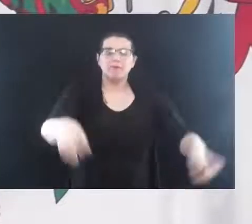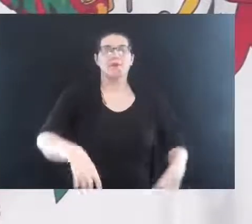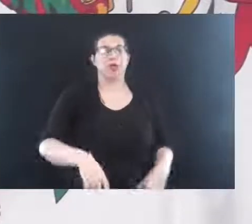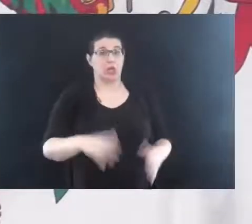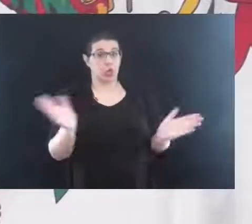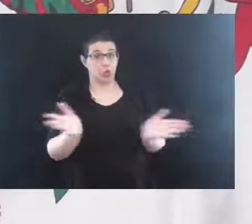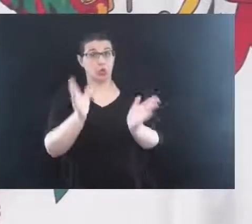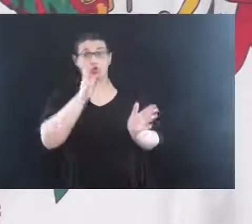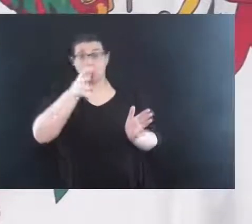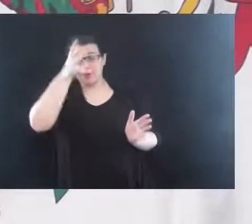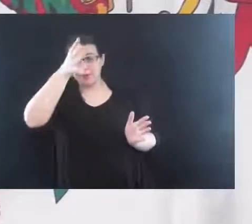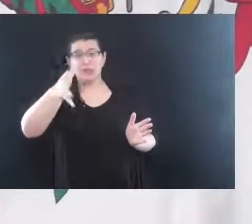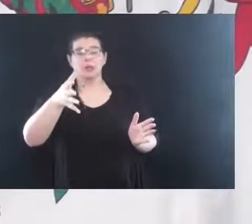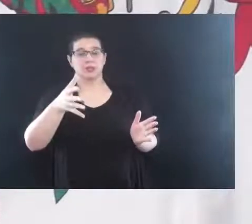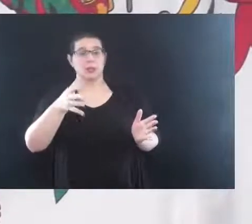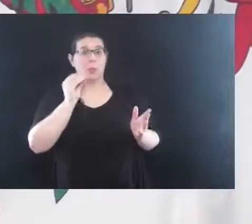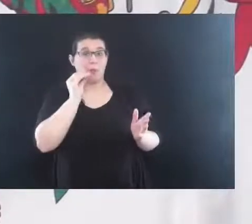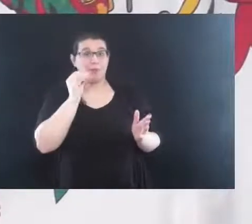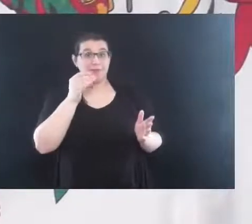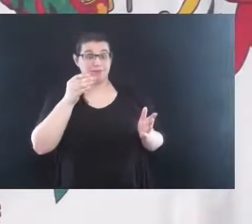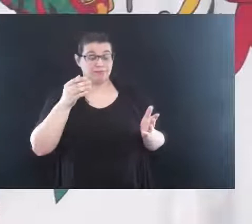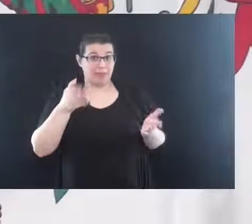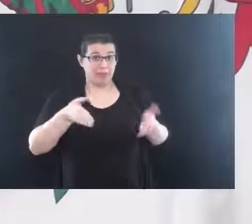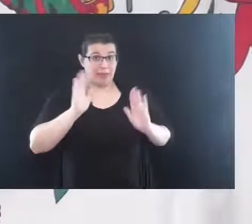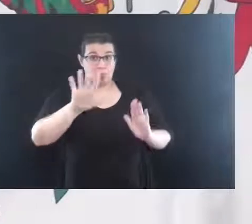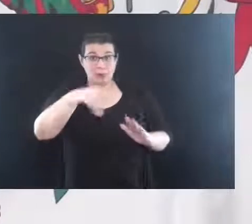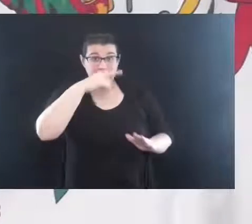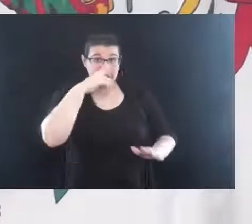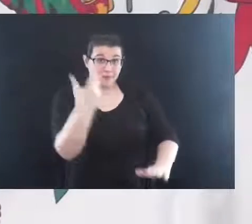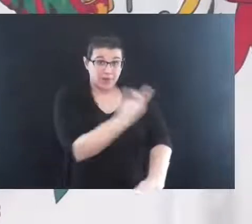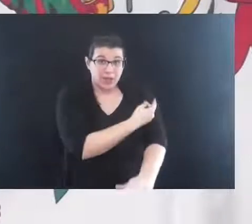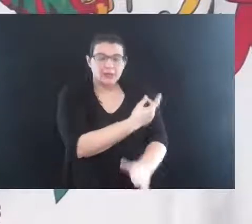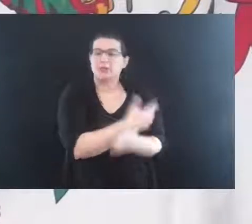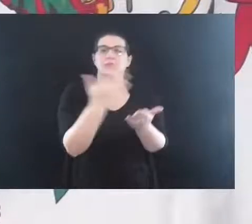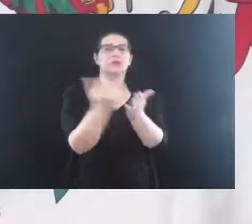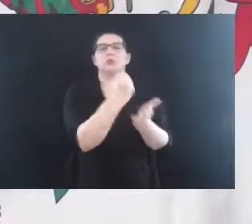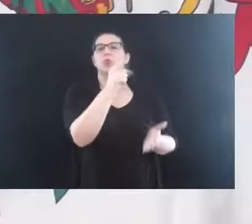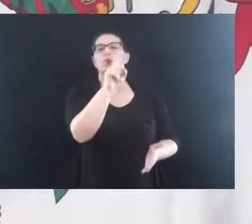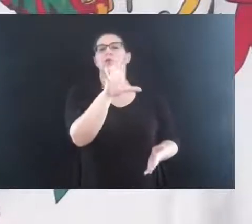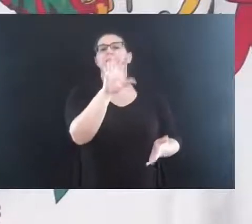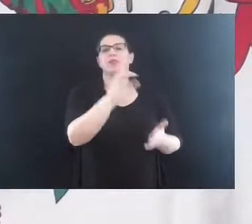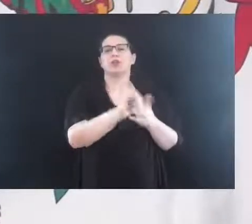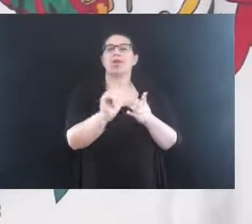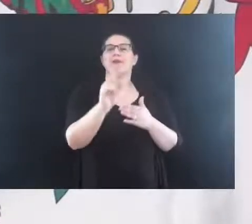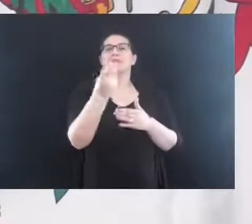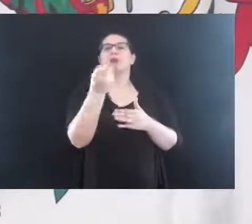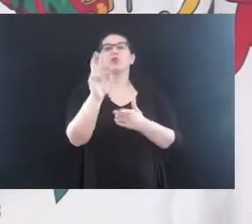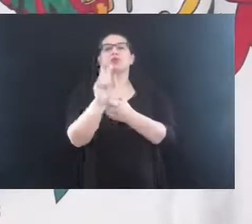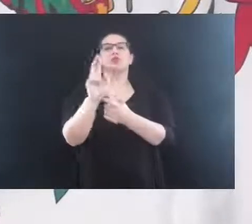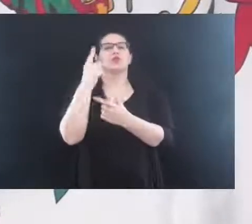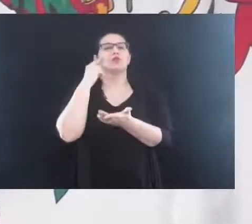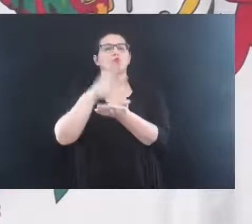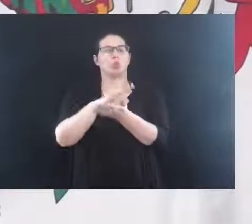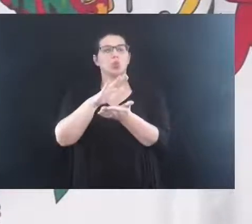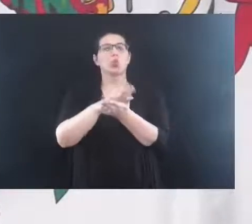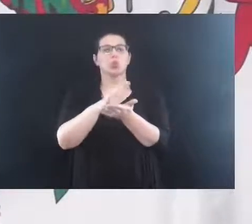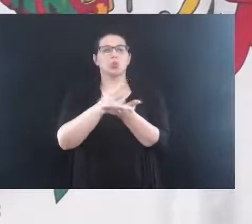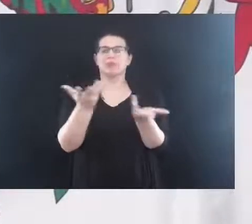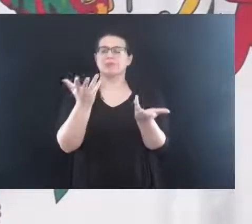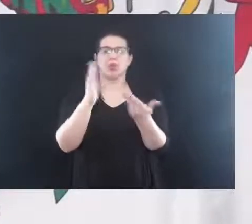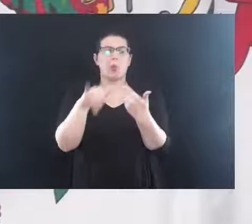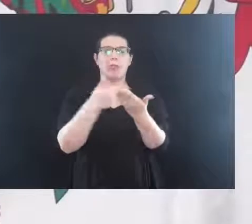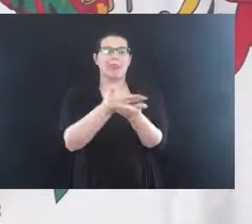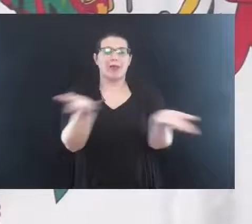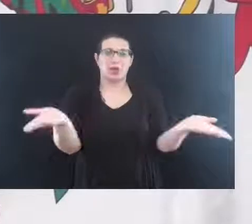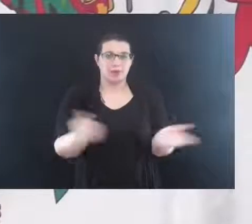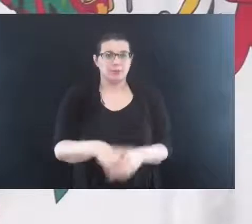homes, vaccinated and take advantage of this $150 school voucher. It's all out there. This is a little